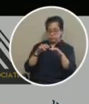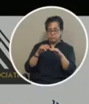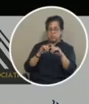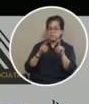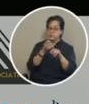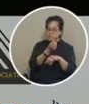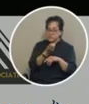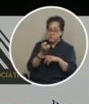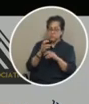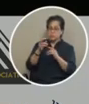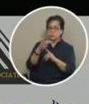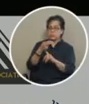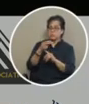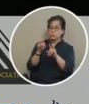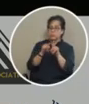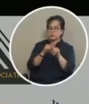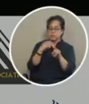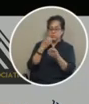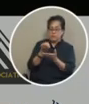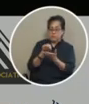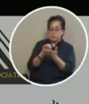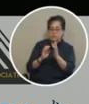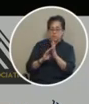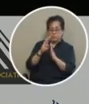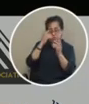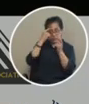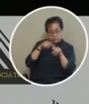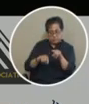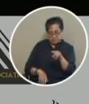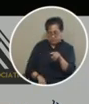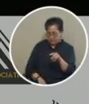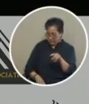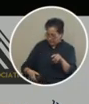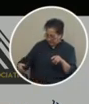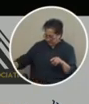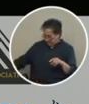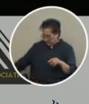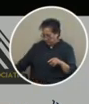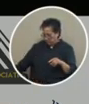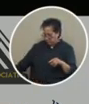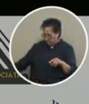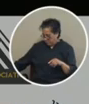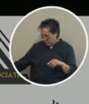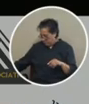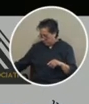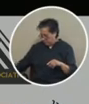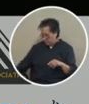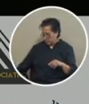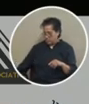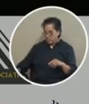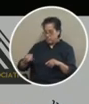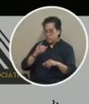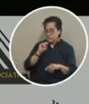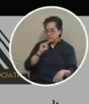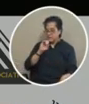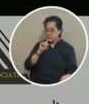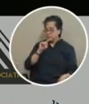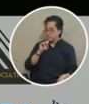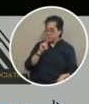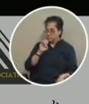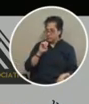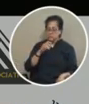these hotels also have economic development agreements with us, incentive agreements. So what we've done is that we've taken a look at